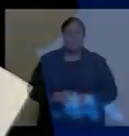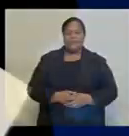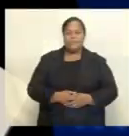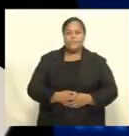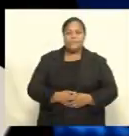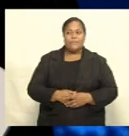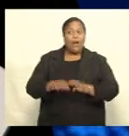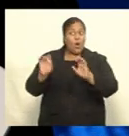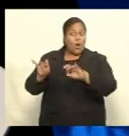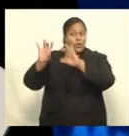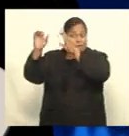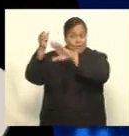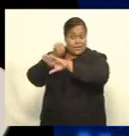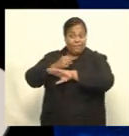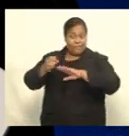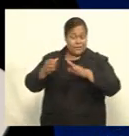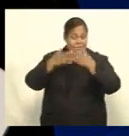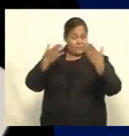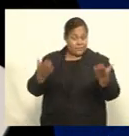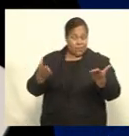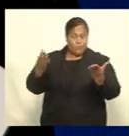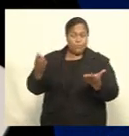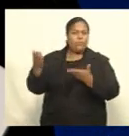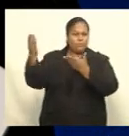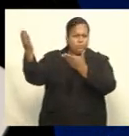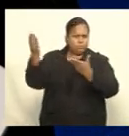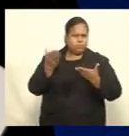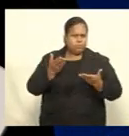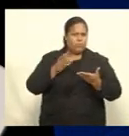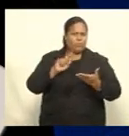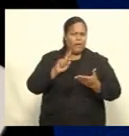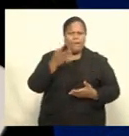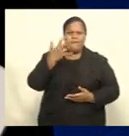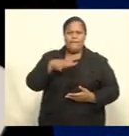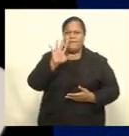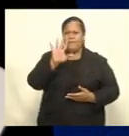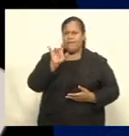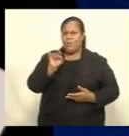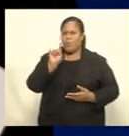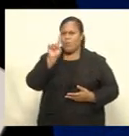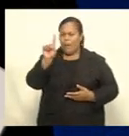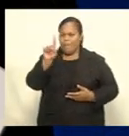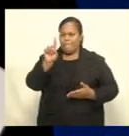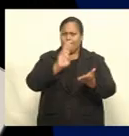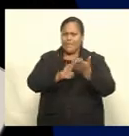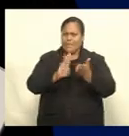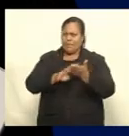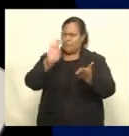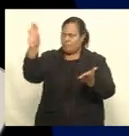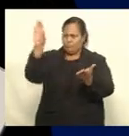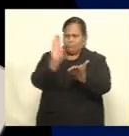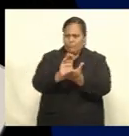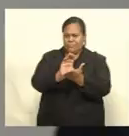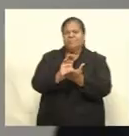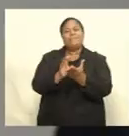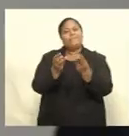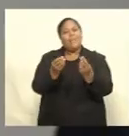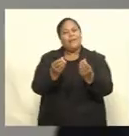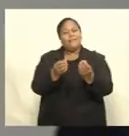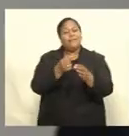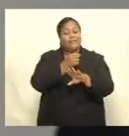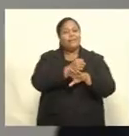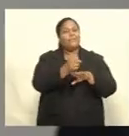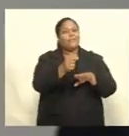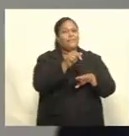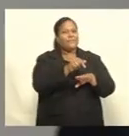The Australian government has provided over $55.1 million in direct budget support to the government. Minister for